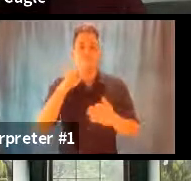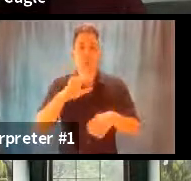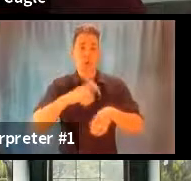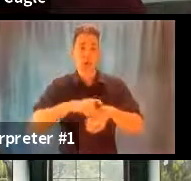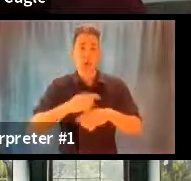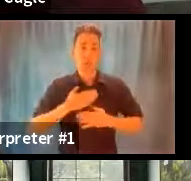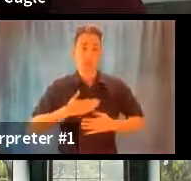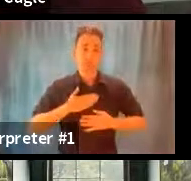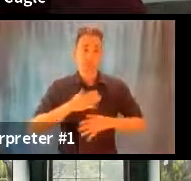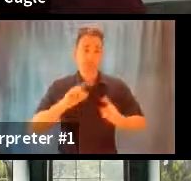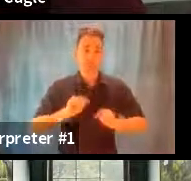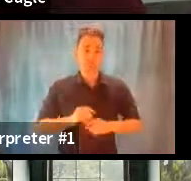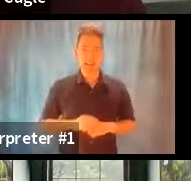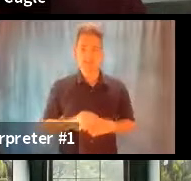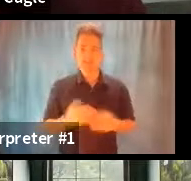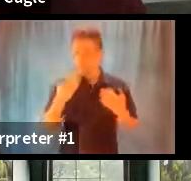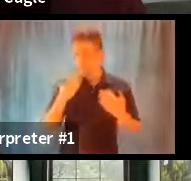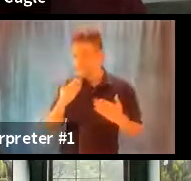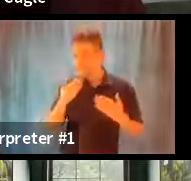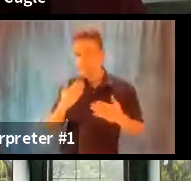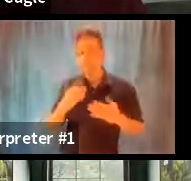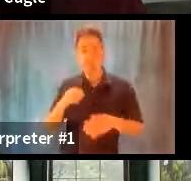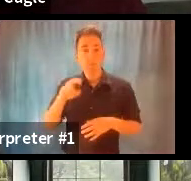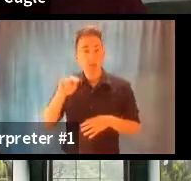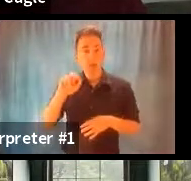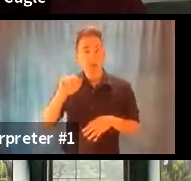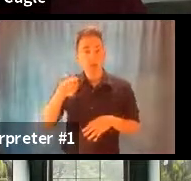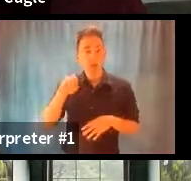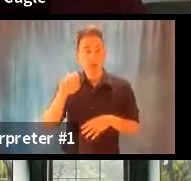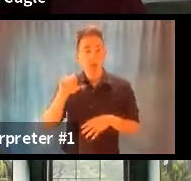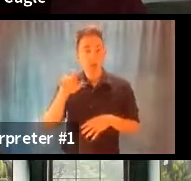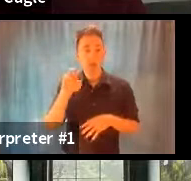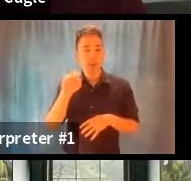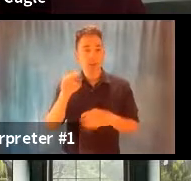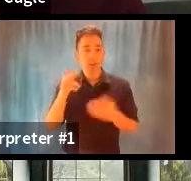Thank you. Napoleon, are you with us?